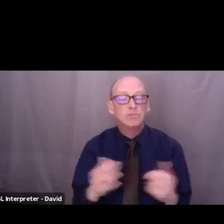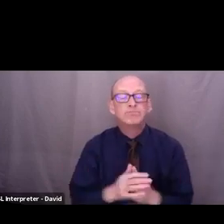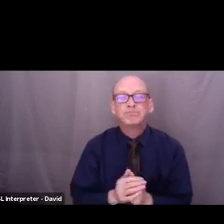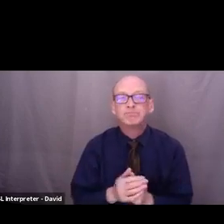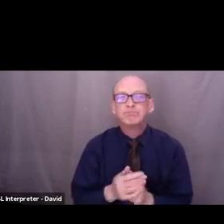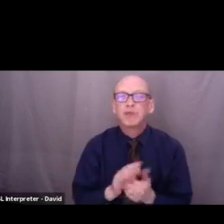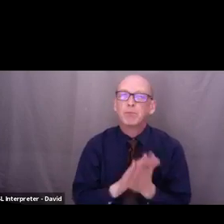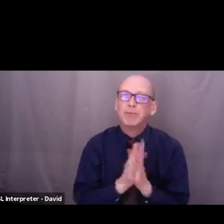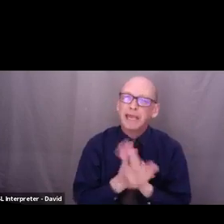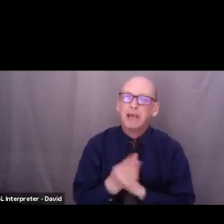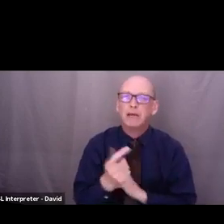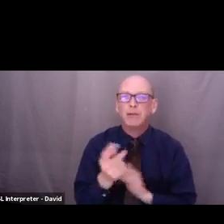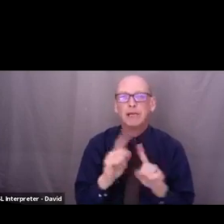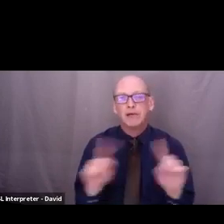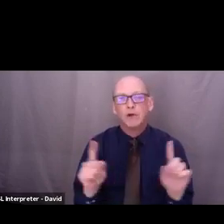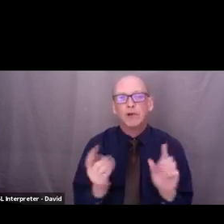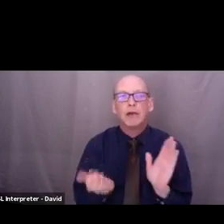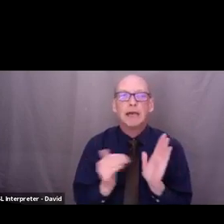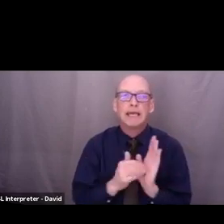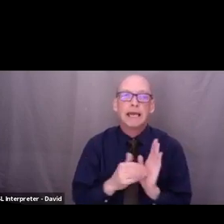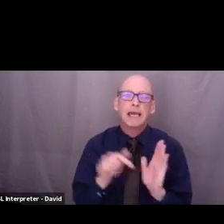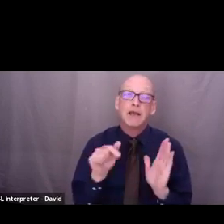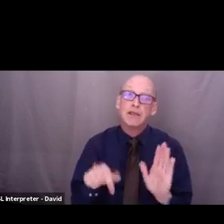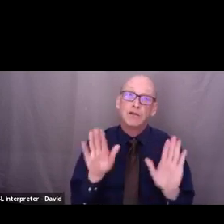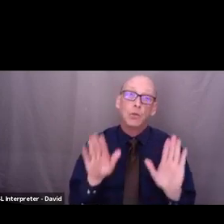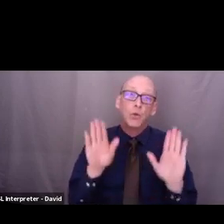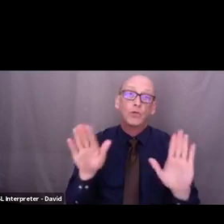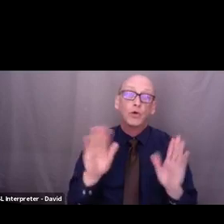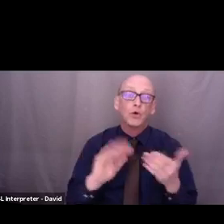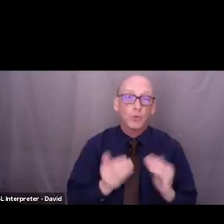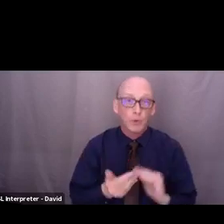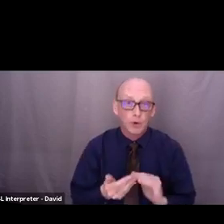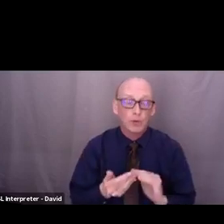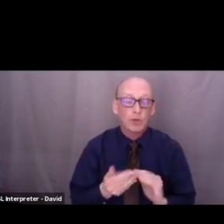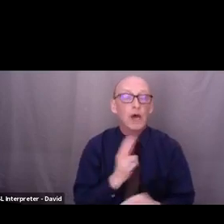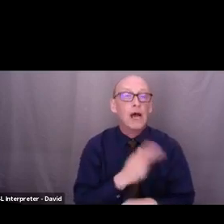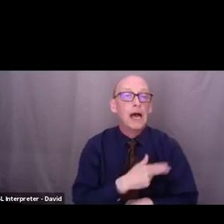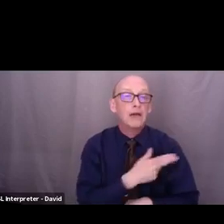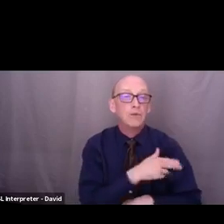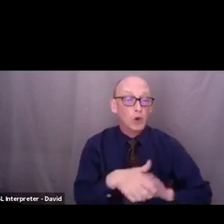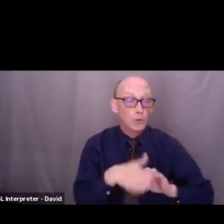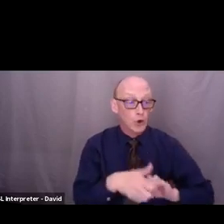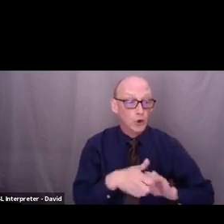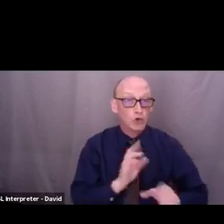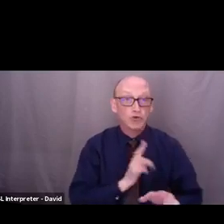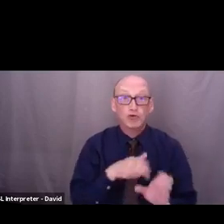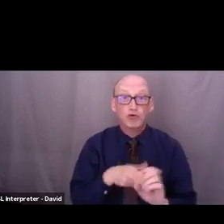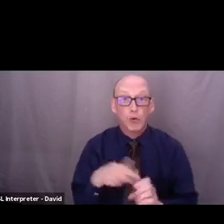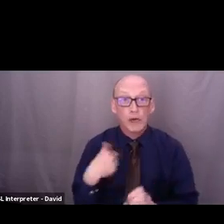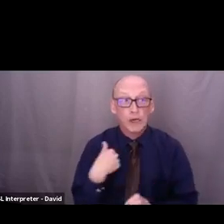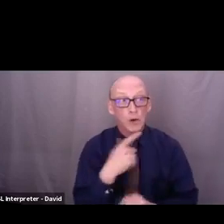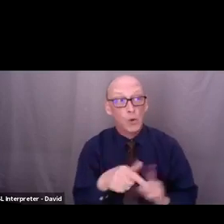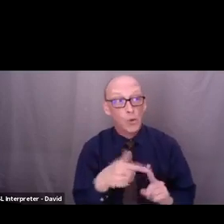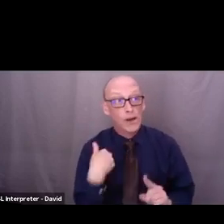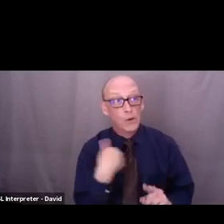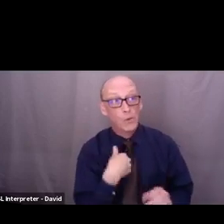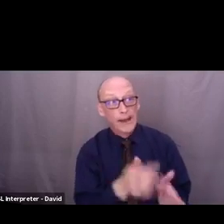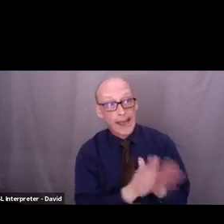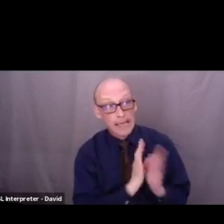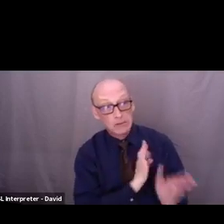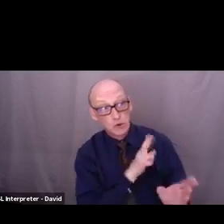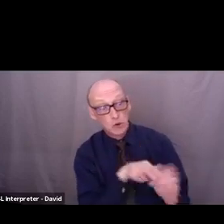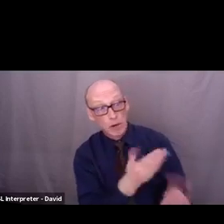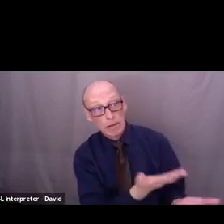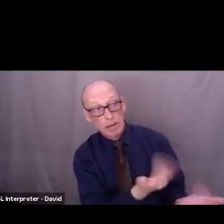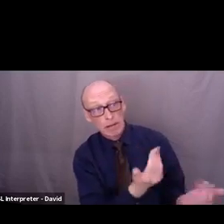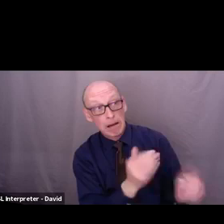different. Again, this is a great community, and our hospital partners jumped right on when we asked them to come on board and see how could